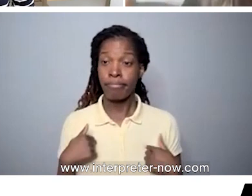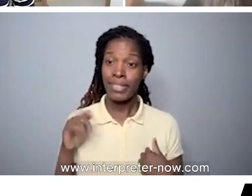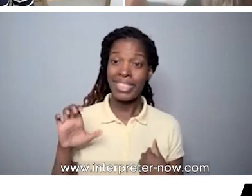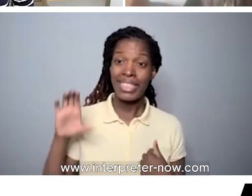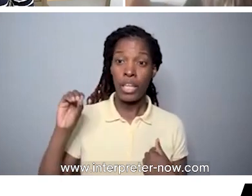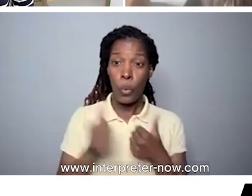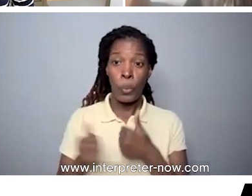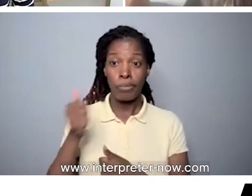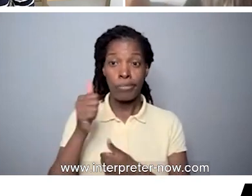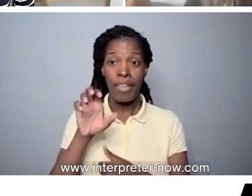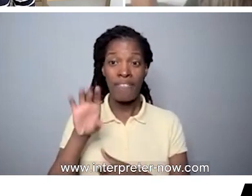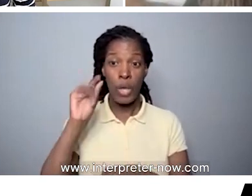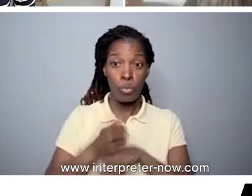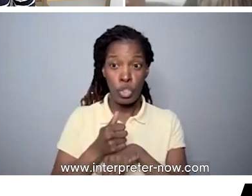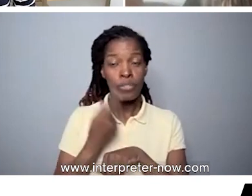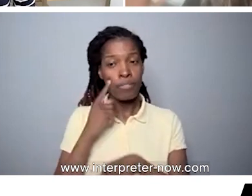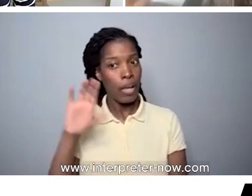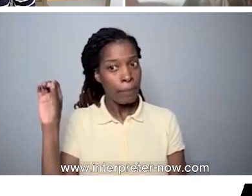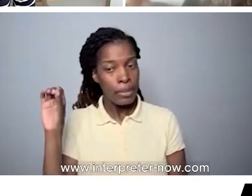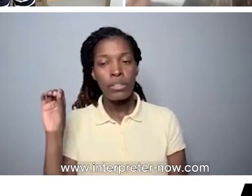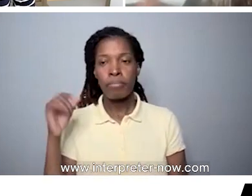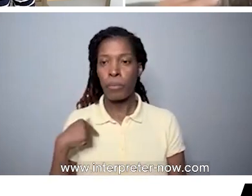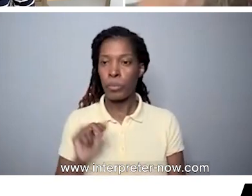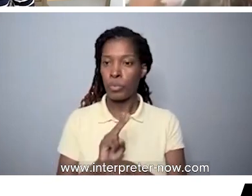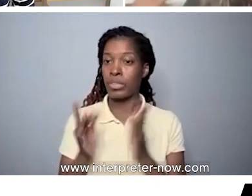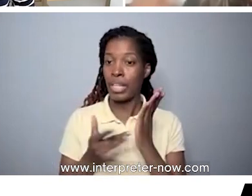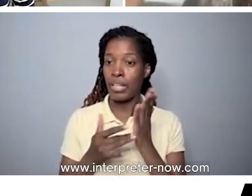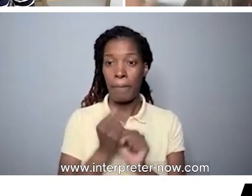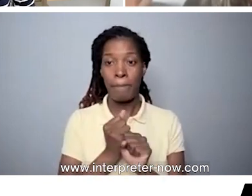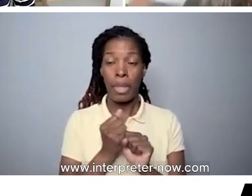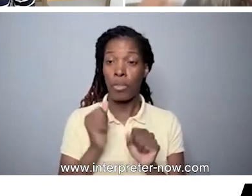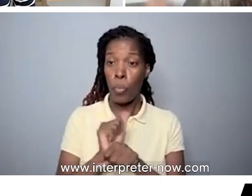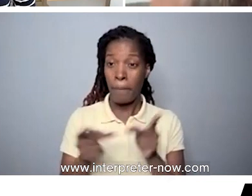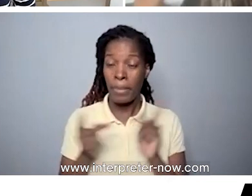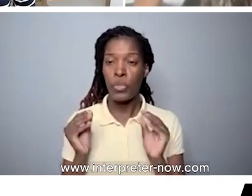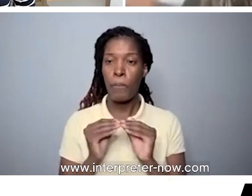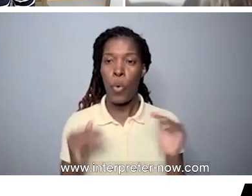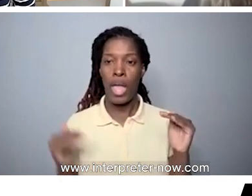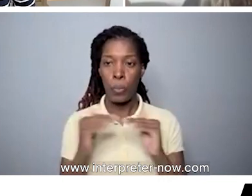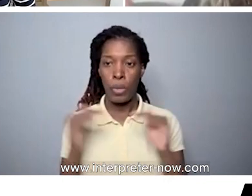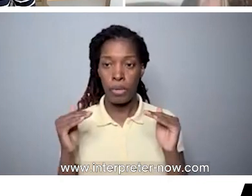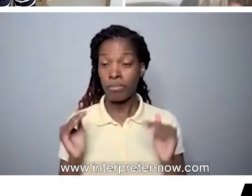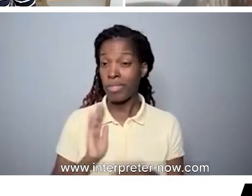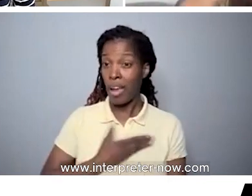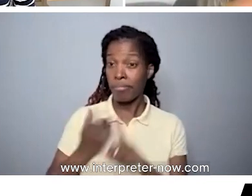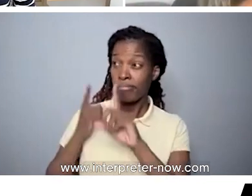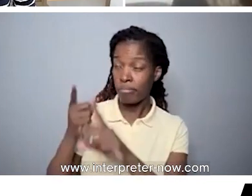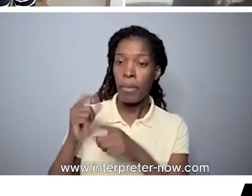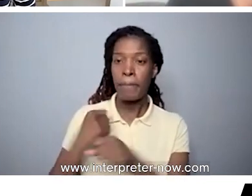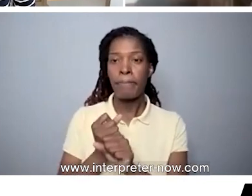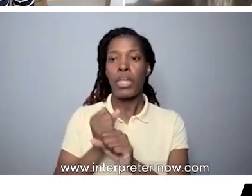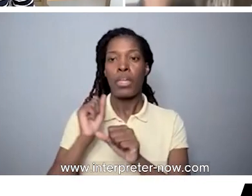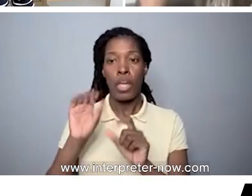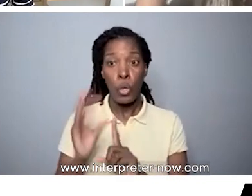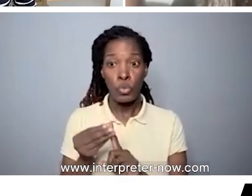using technology to make workplaces more equitable. And our mission is to really help companies make work culture that's going to work for everyone. So that's kind